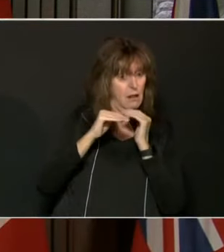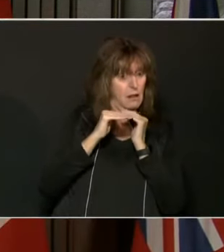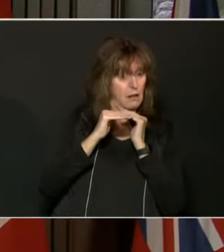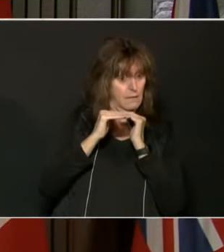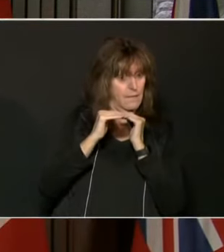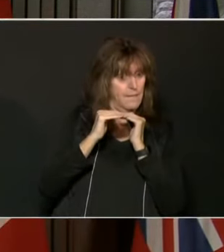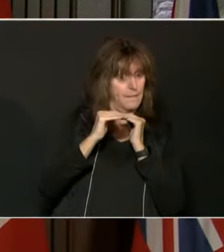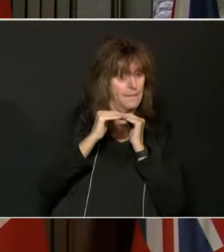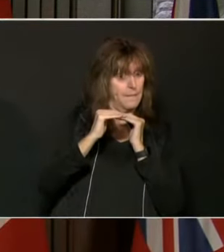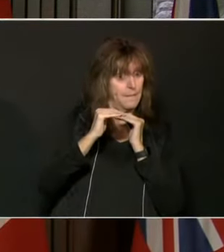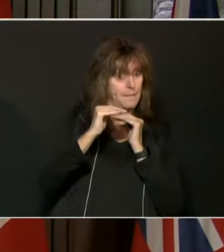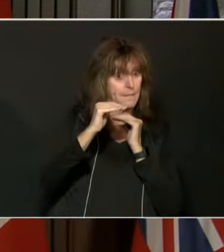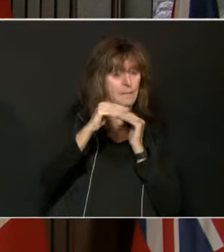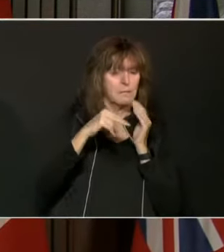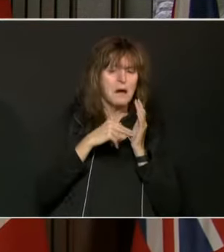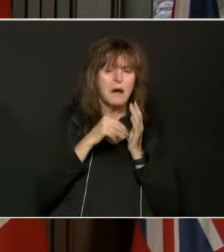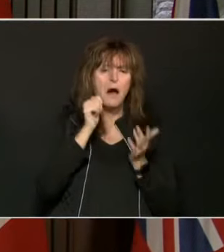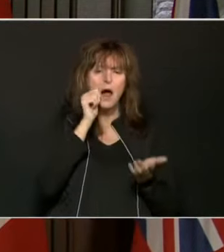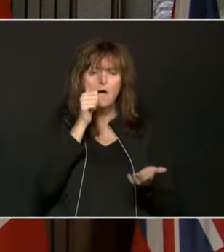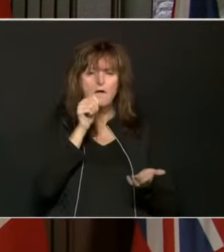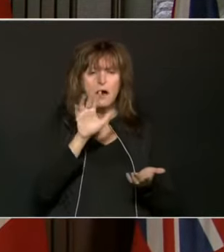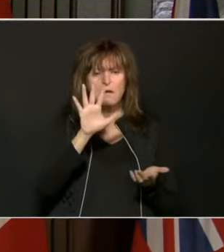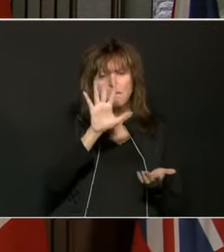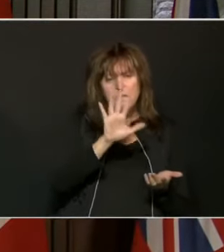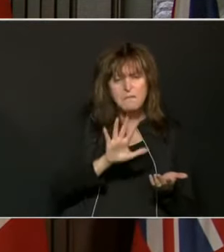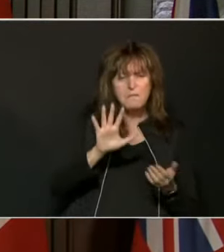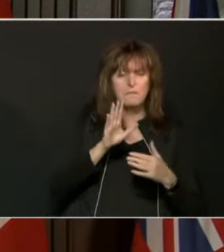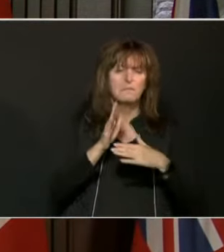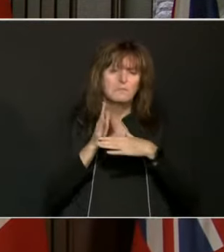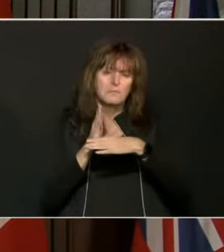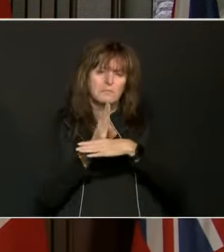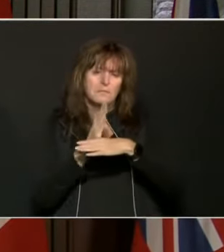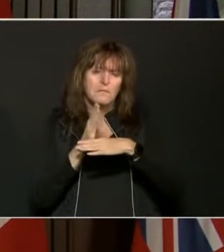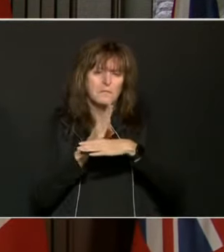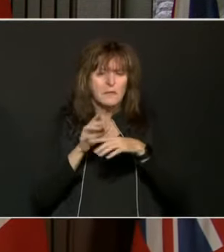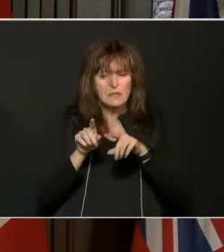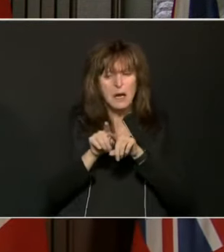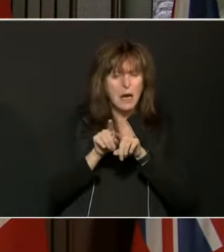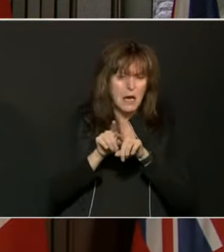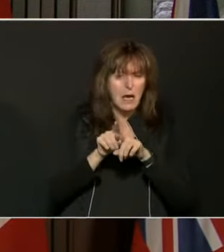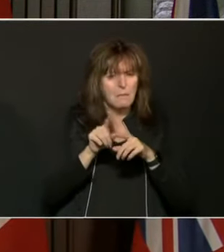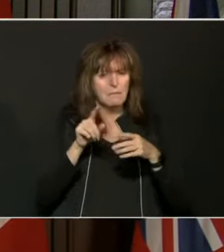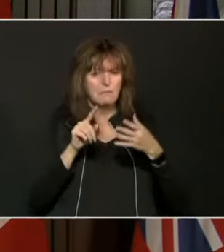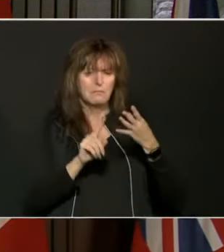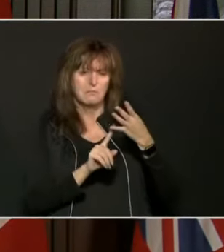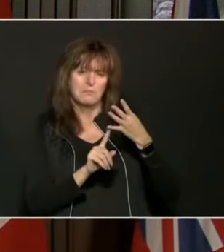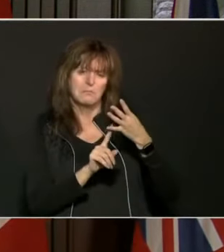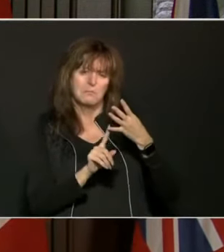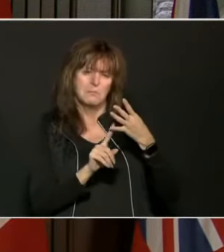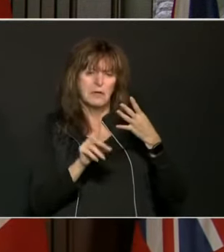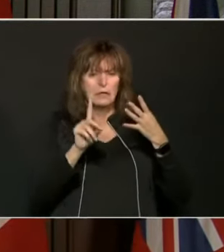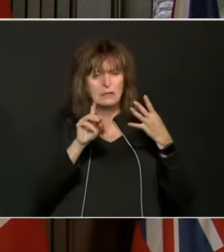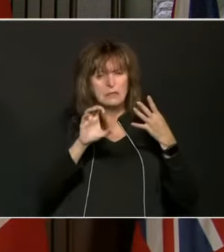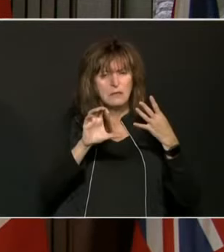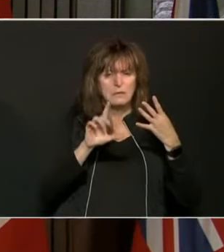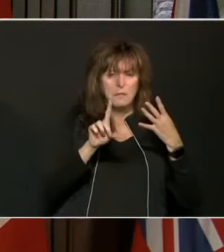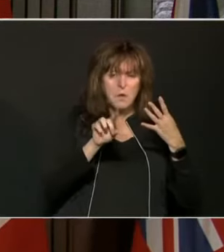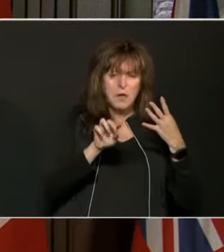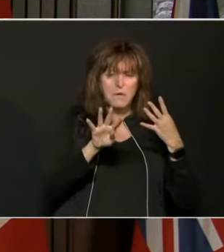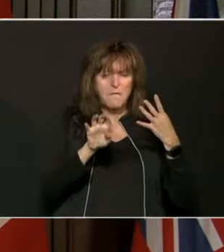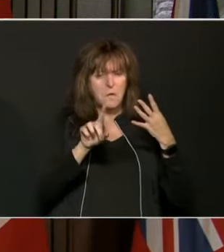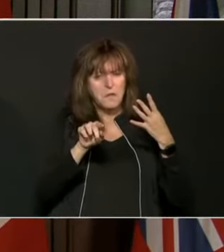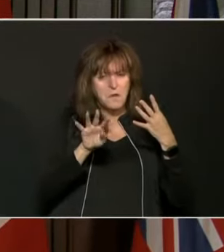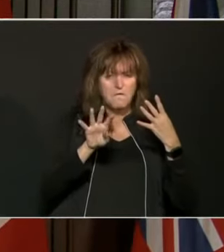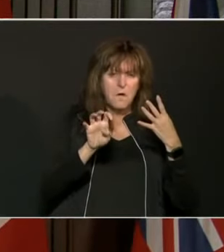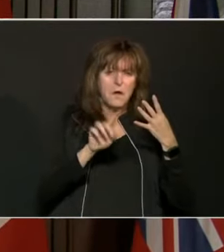of cases a day by the end of December. So that will not change compared to what you see today. If, however,